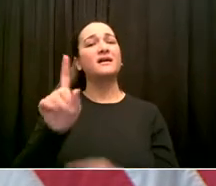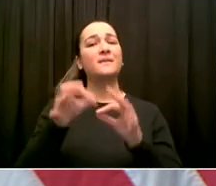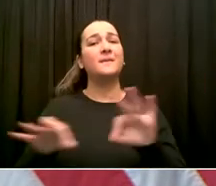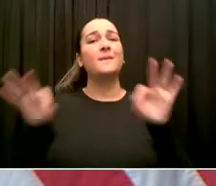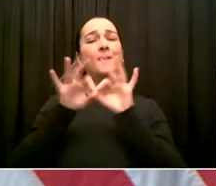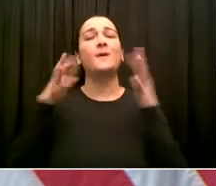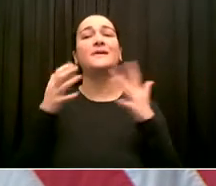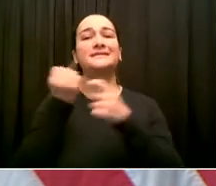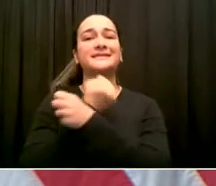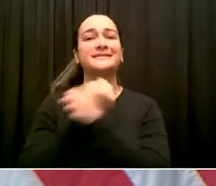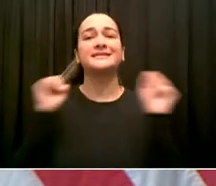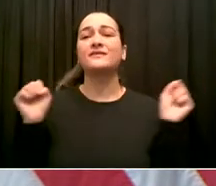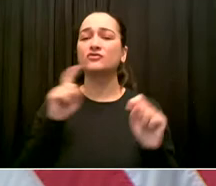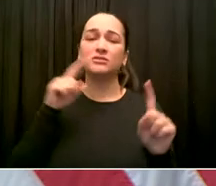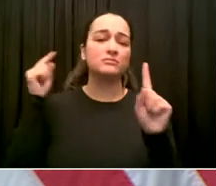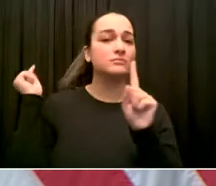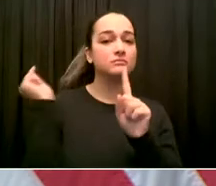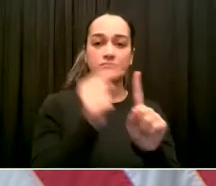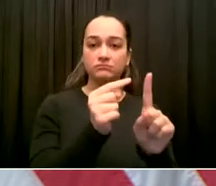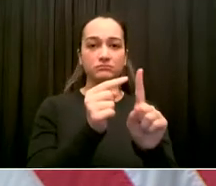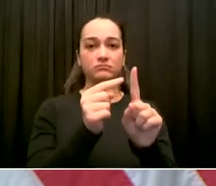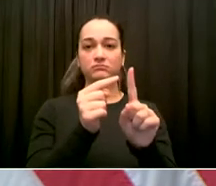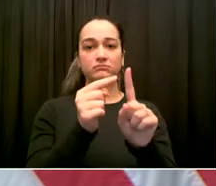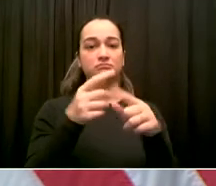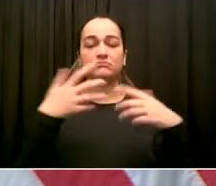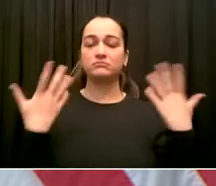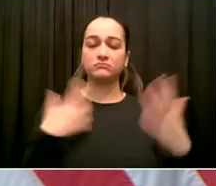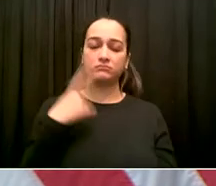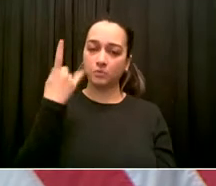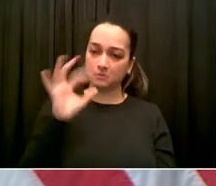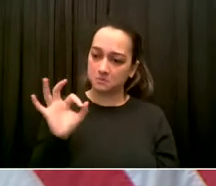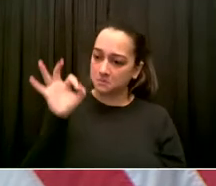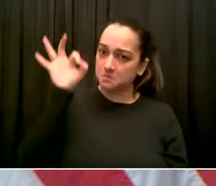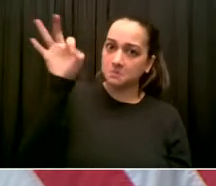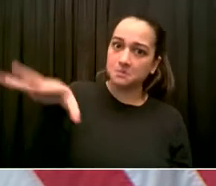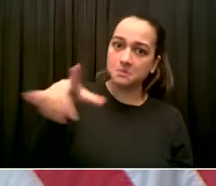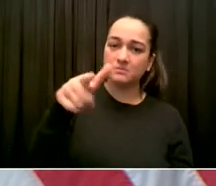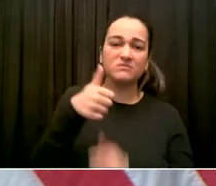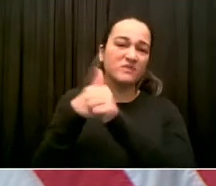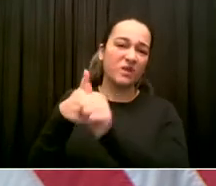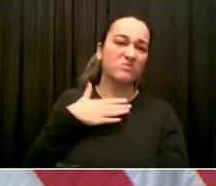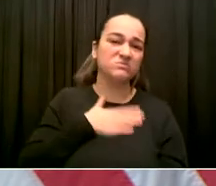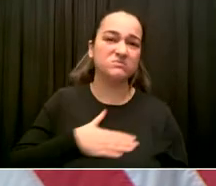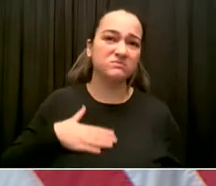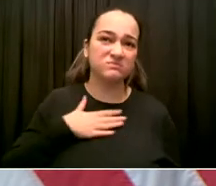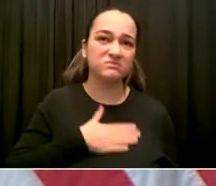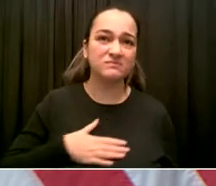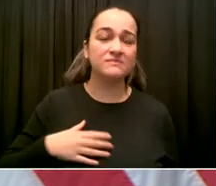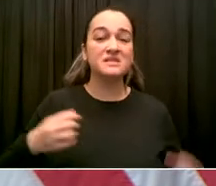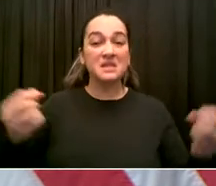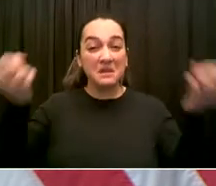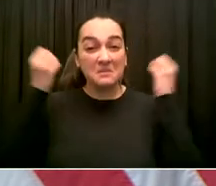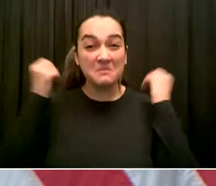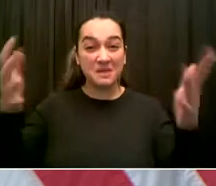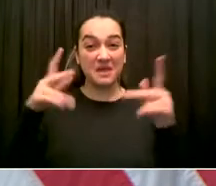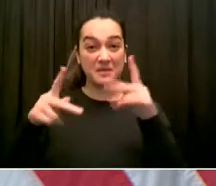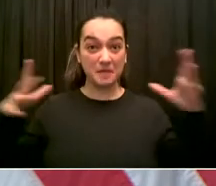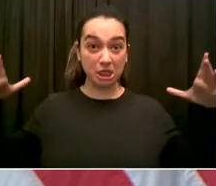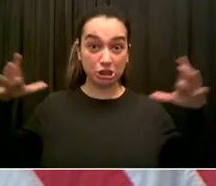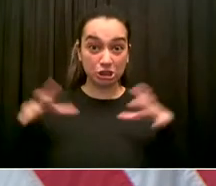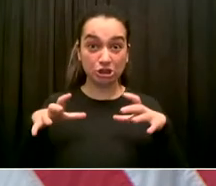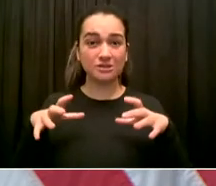advice. If you are going to have a gathering, keep it small, optimally limited to members of your own